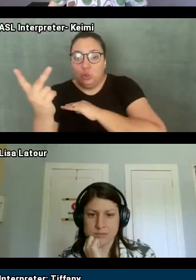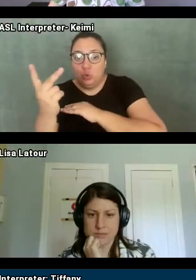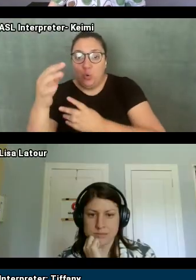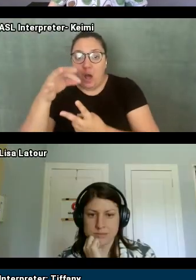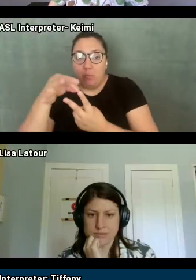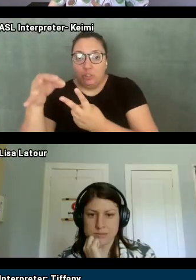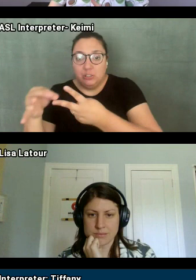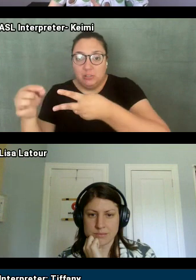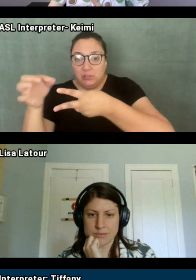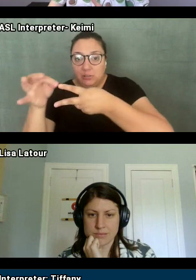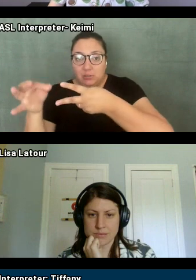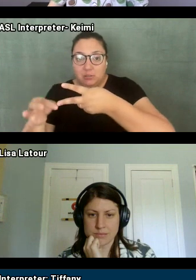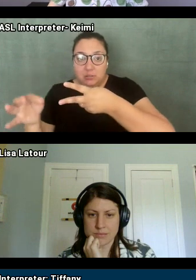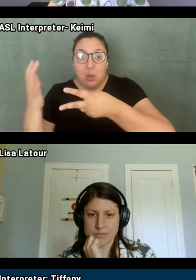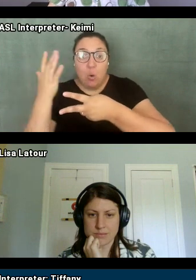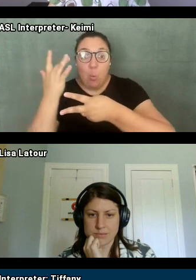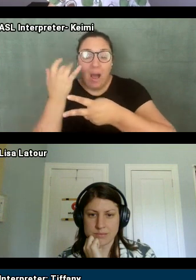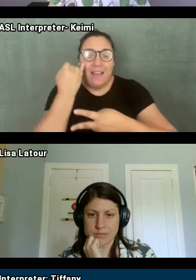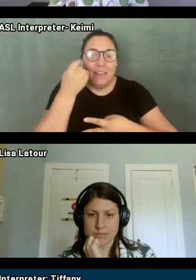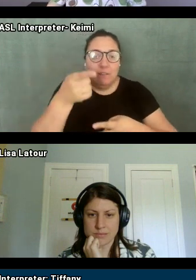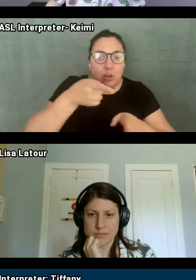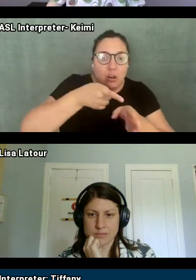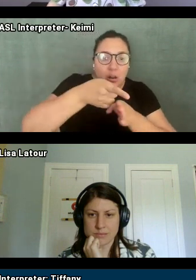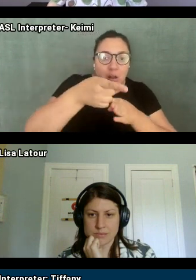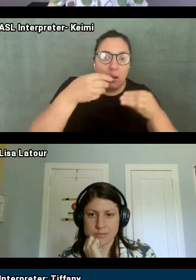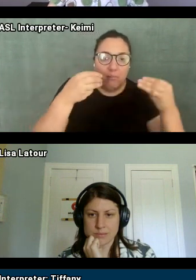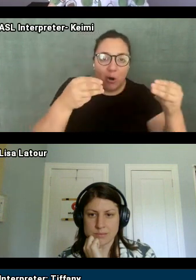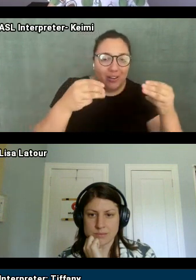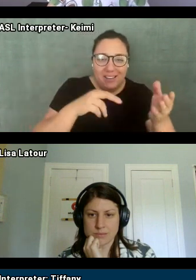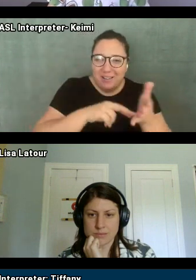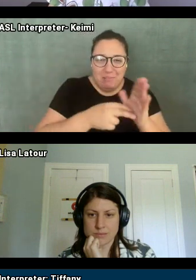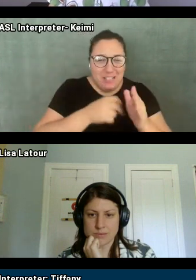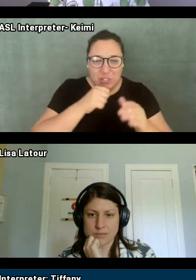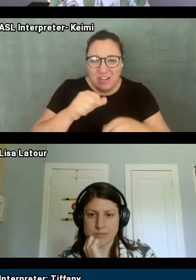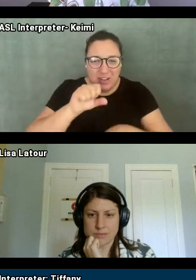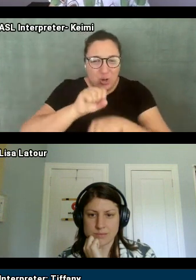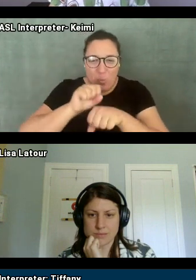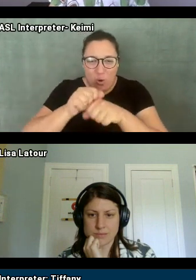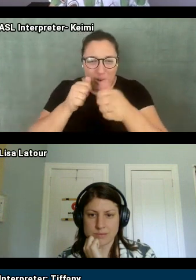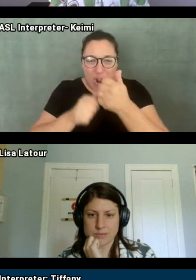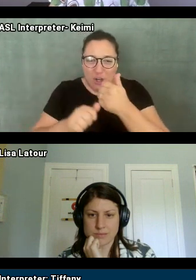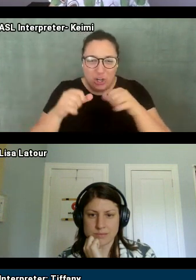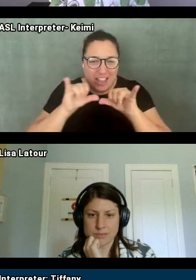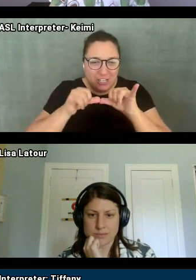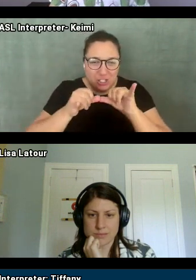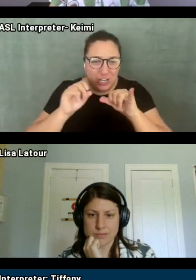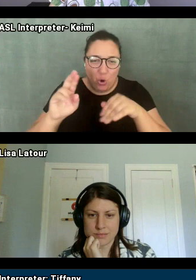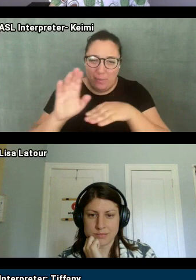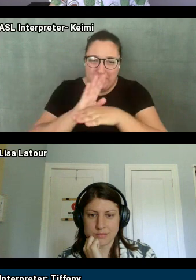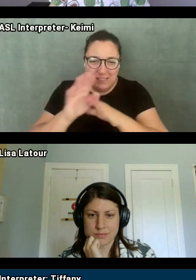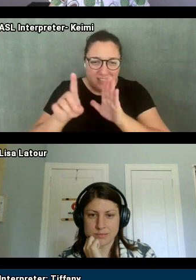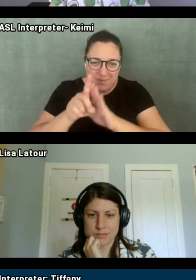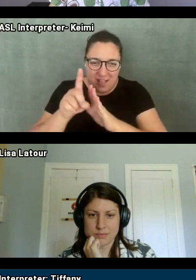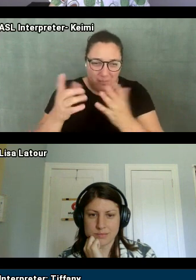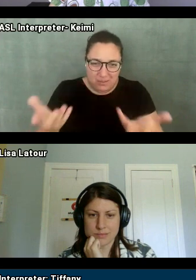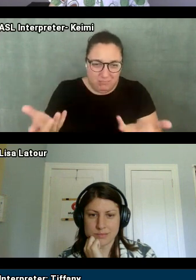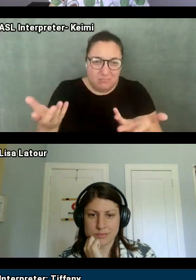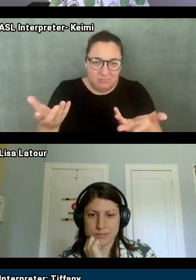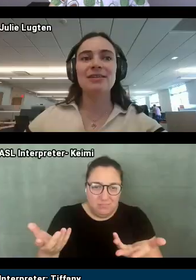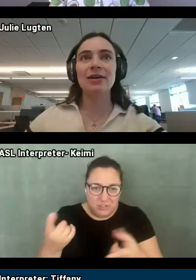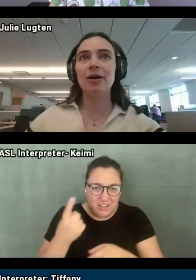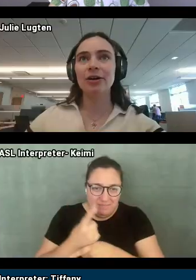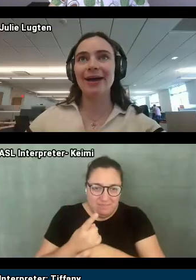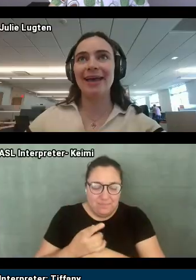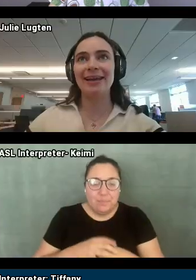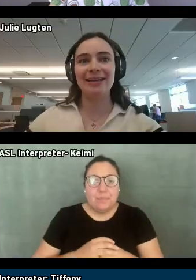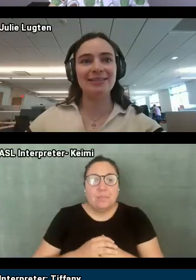because someone whose department is marketing likely wouldn't work in the engineering or business development title.